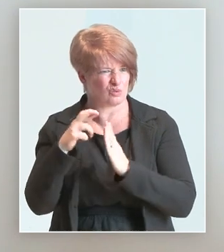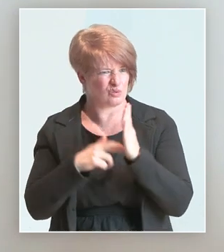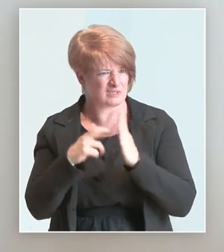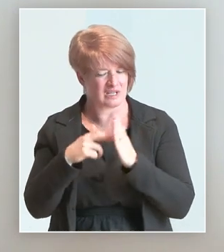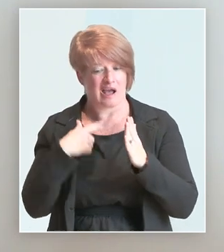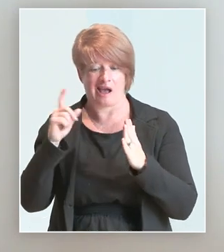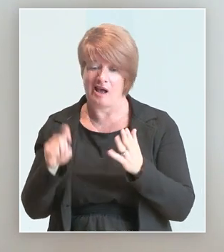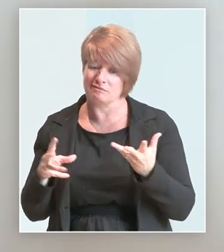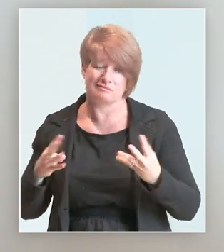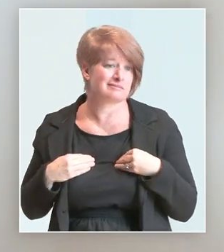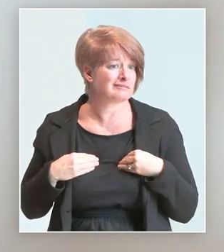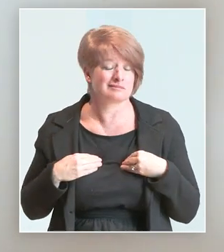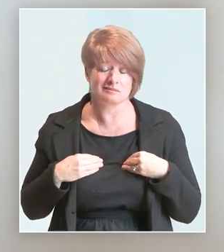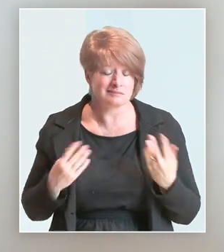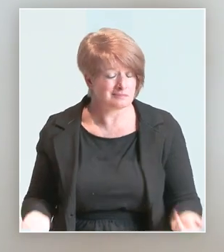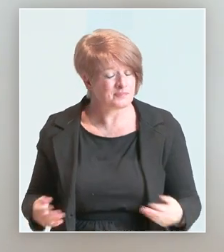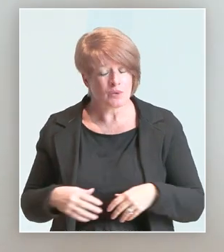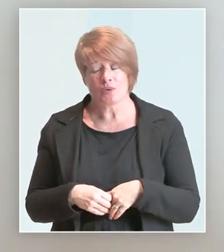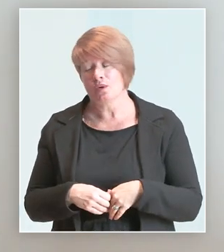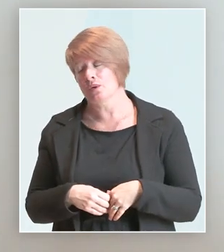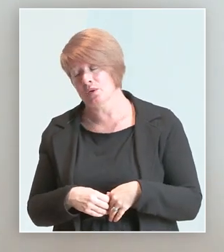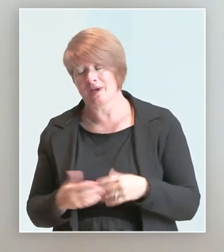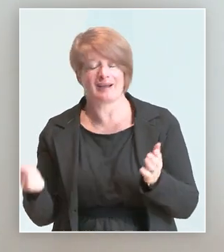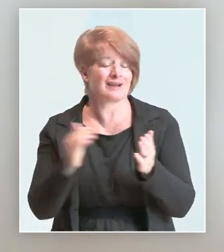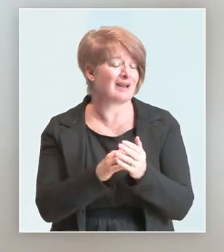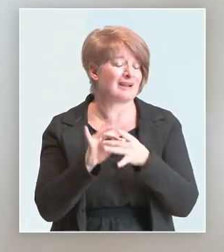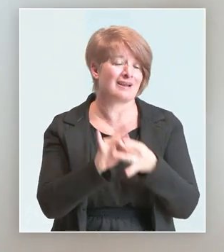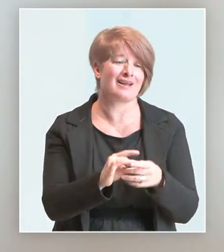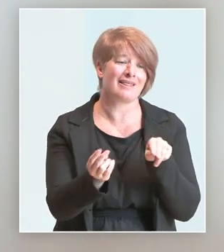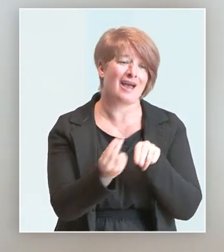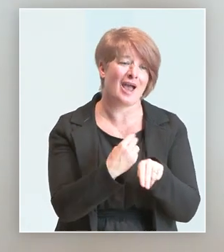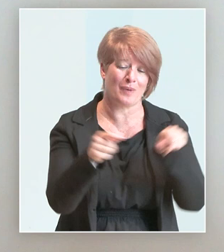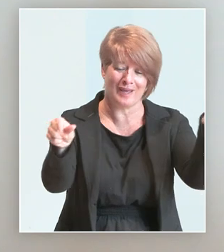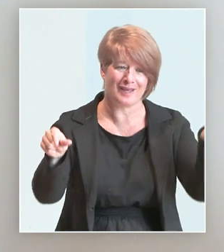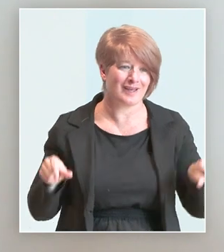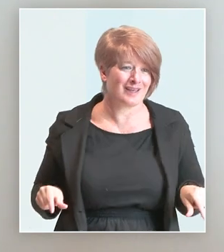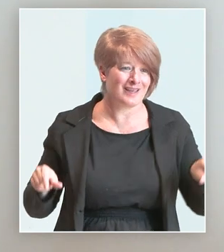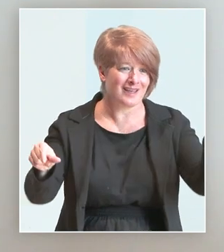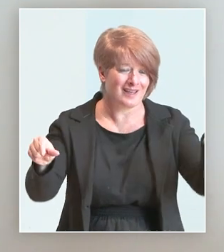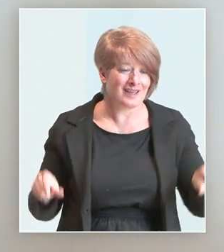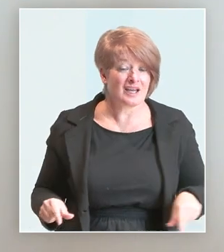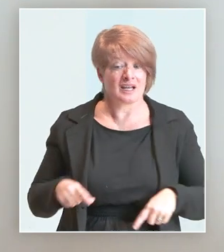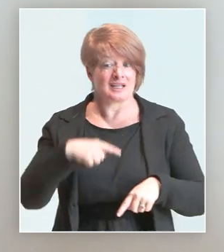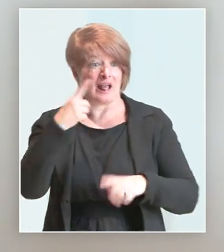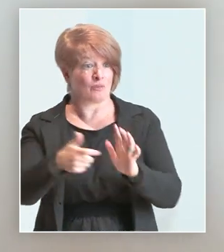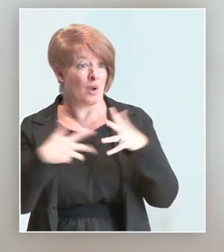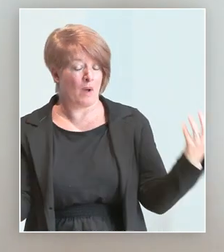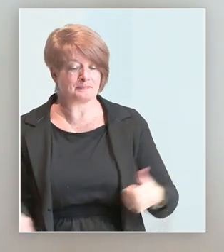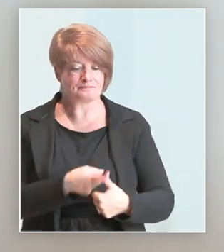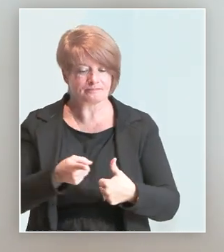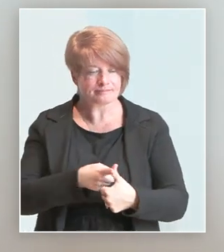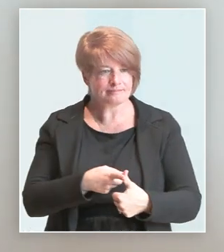I'd embodied across the span of the margins of those highways. Now telling required one, becoming